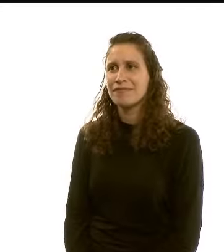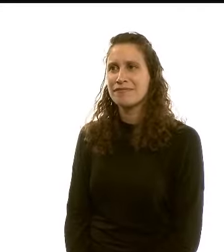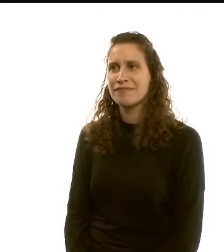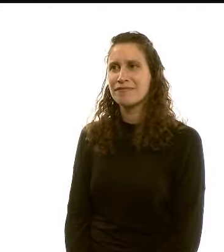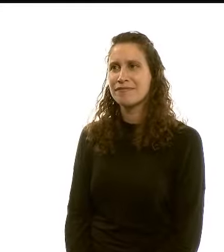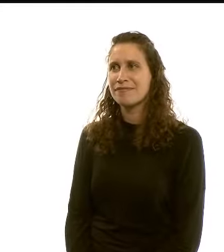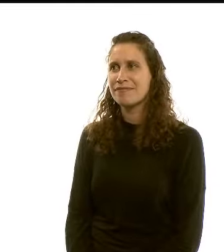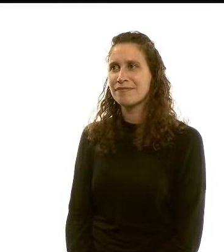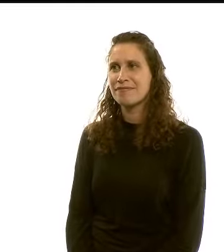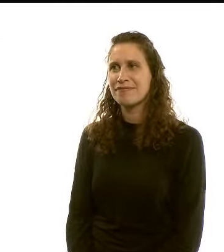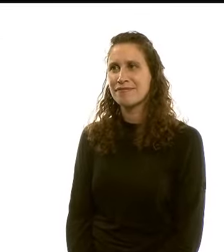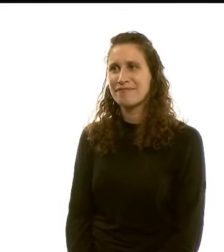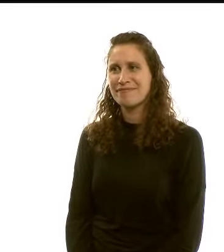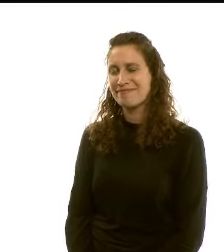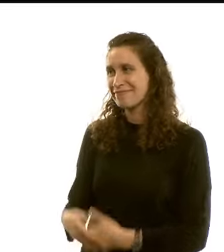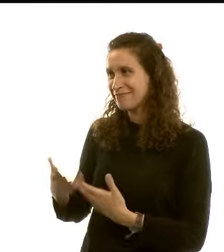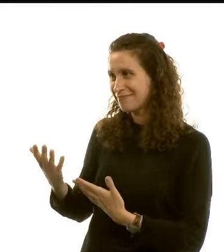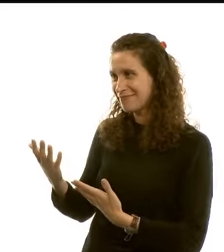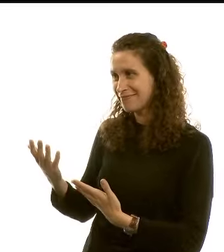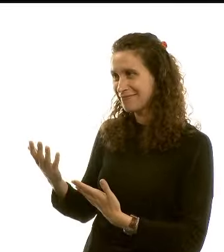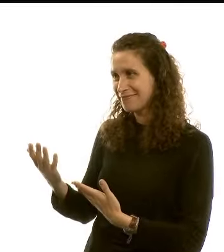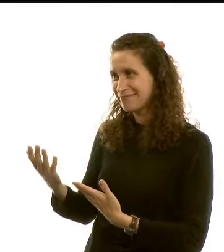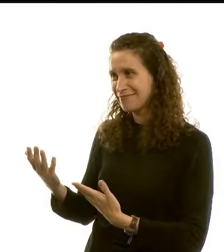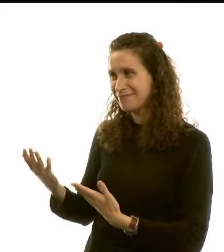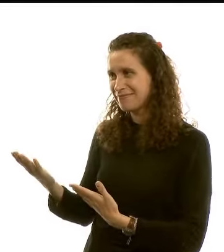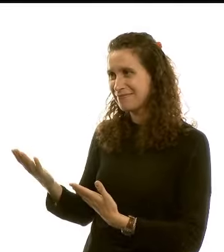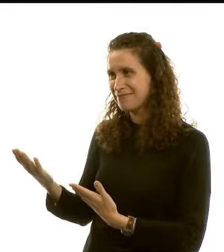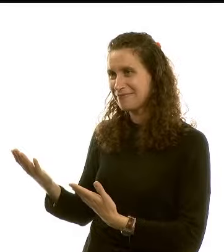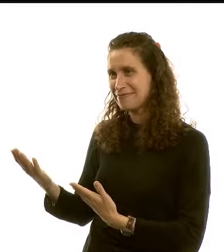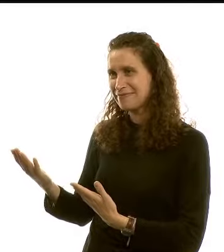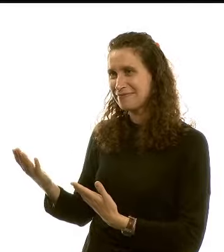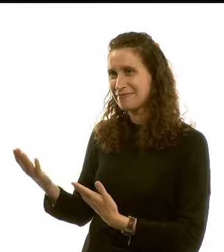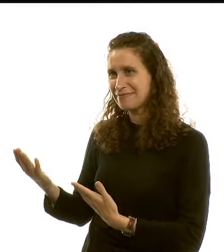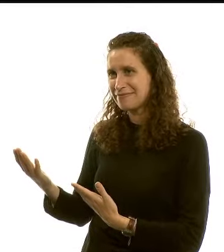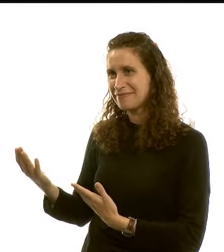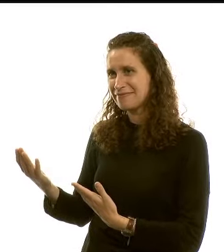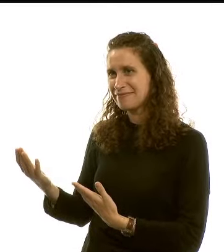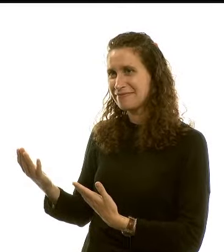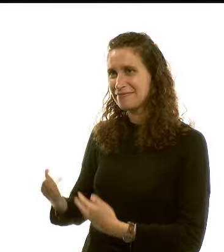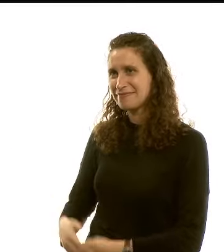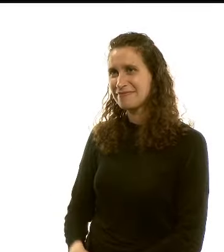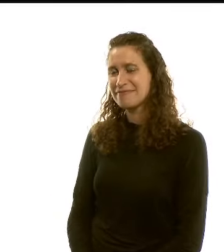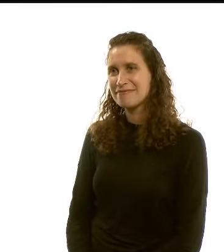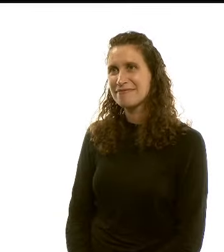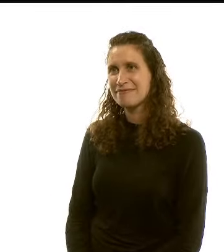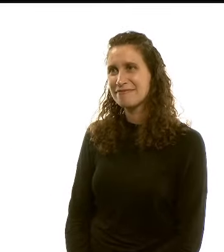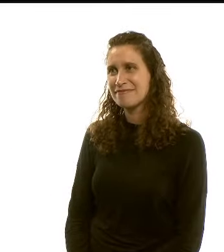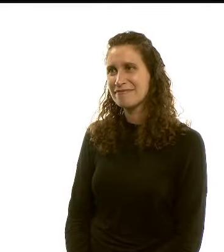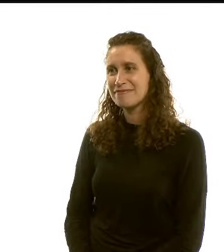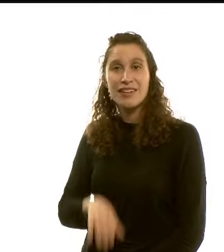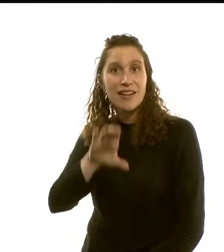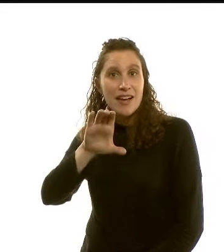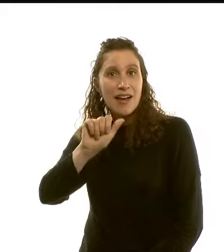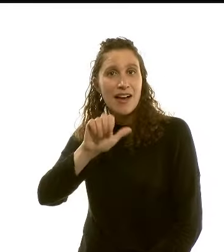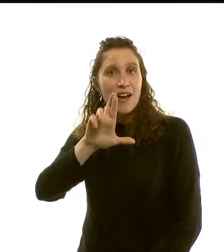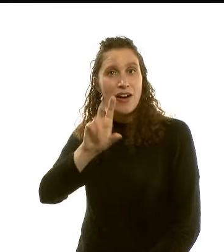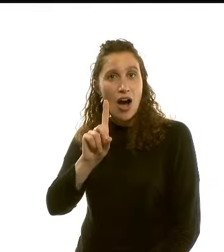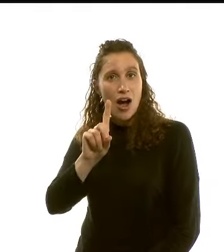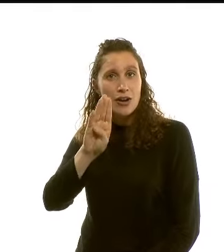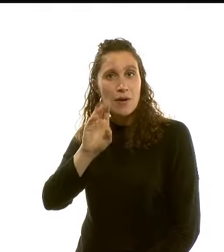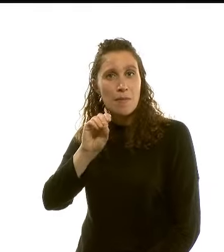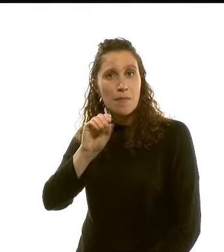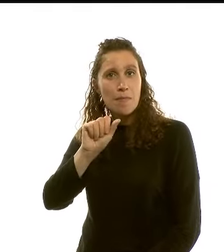Look at this. Here you can see our new boxy little friend, the cardboard robot. I tell you what, we've